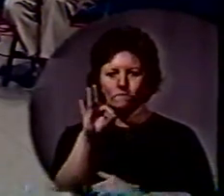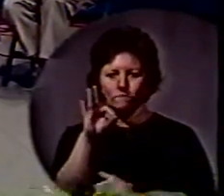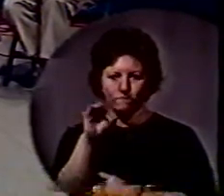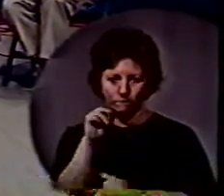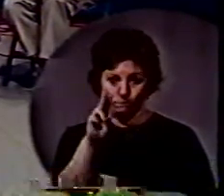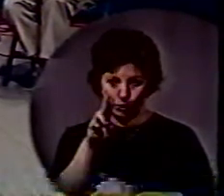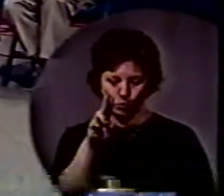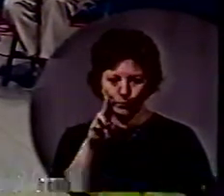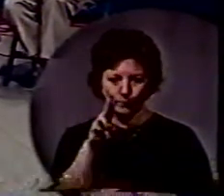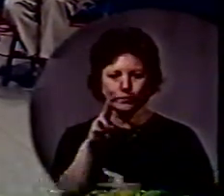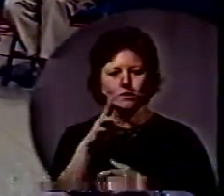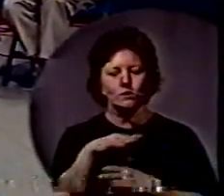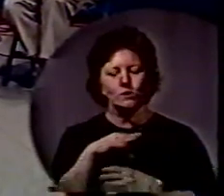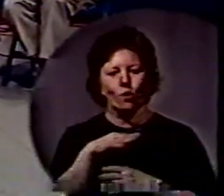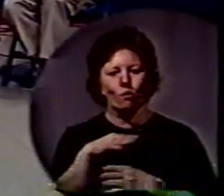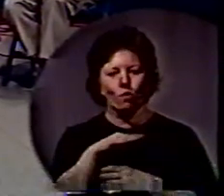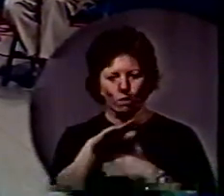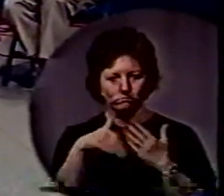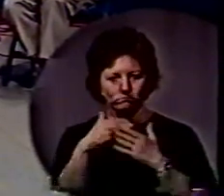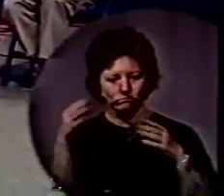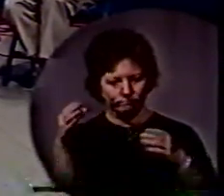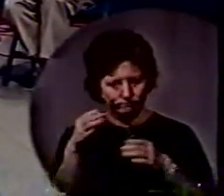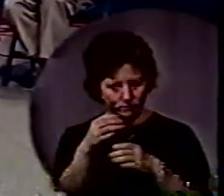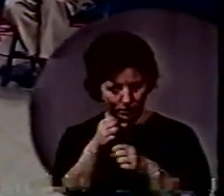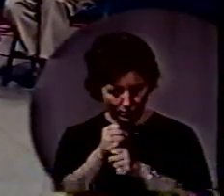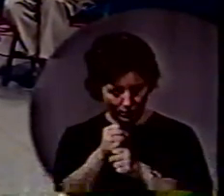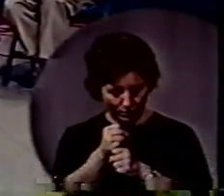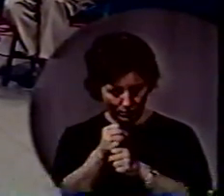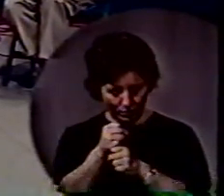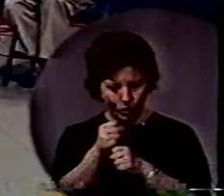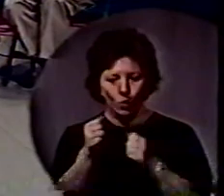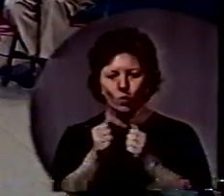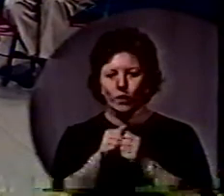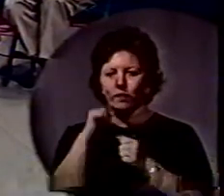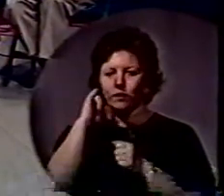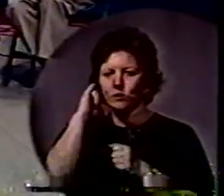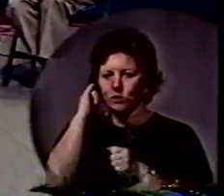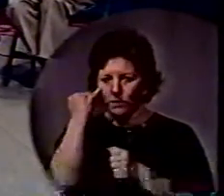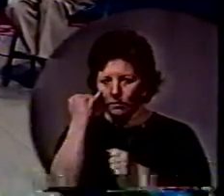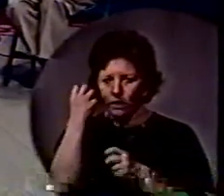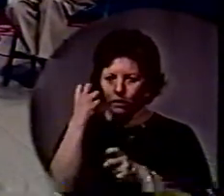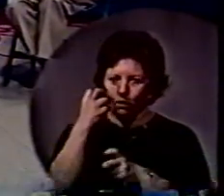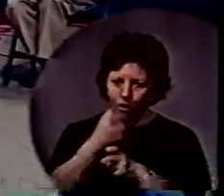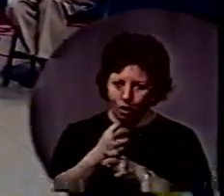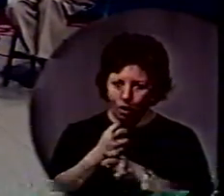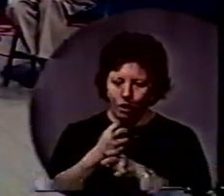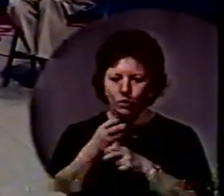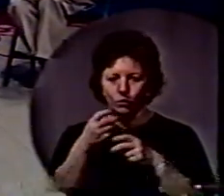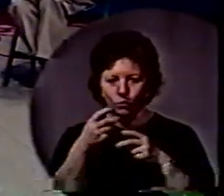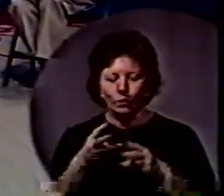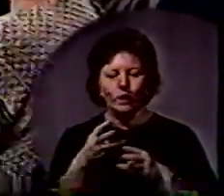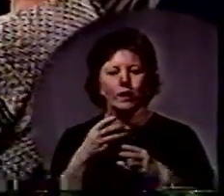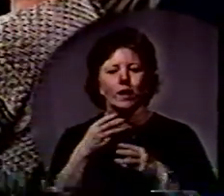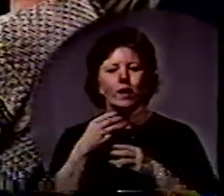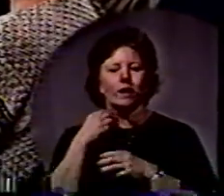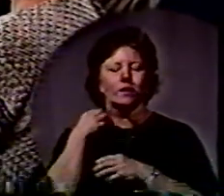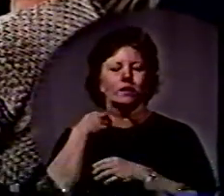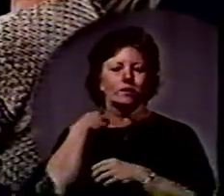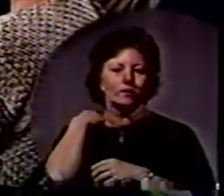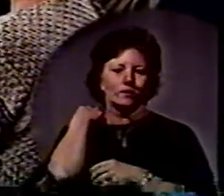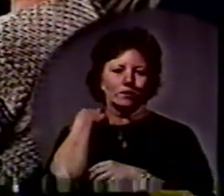So when mixed with a little bit of the more Japanese hard style forms like the Taekwondo and the